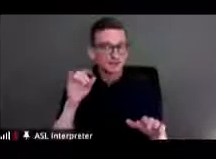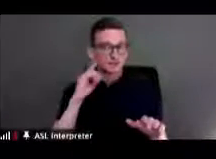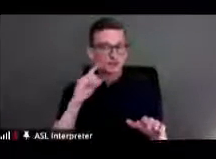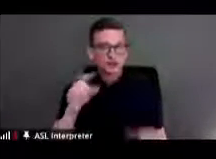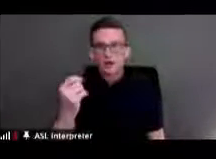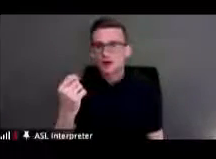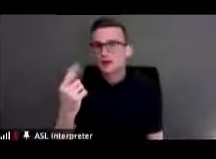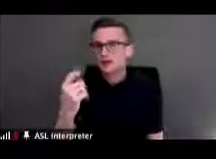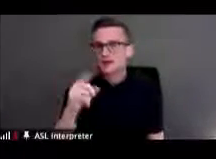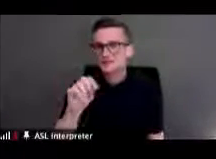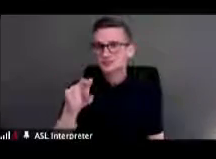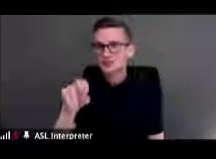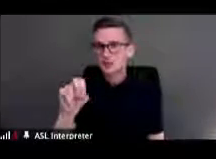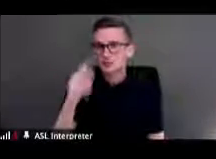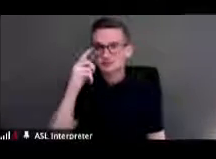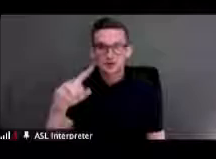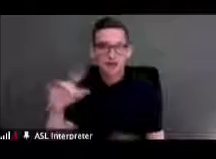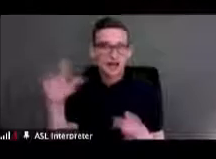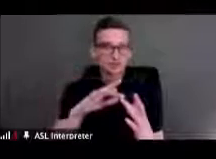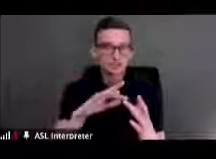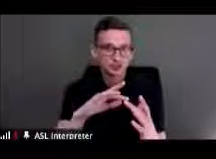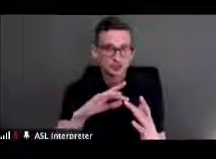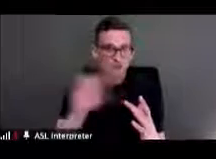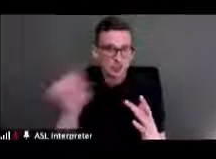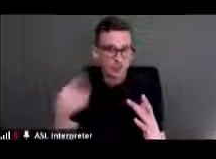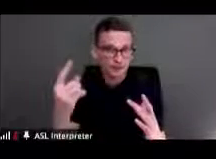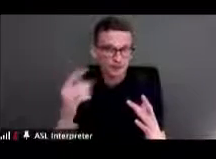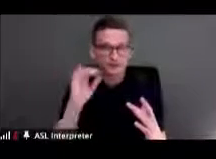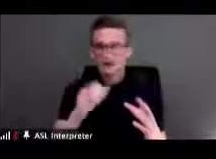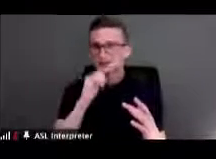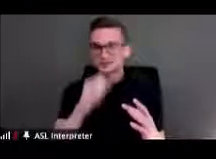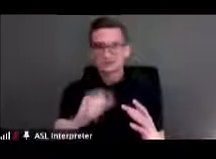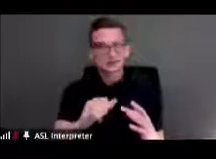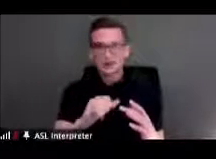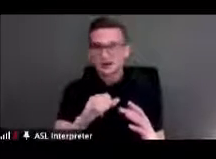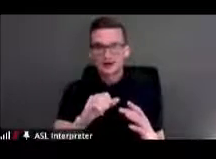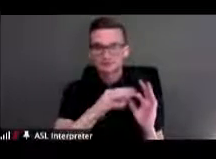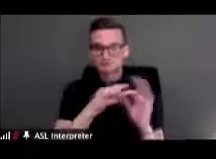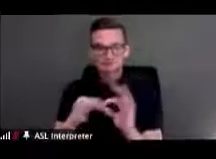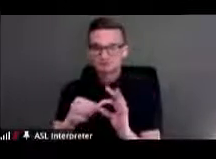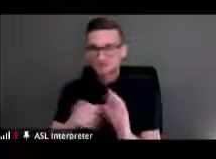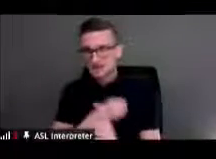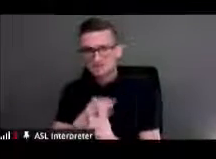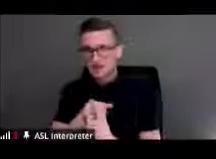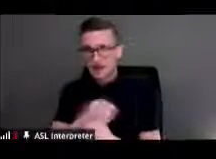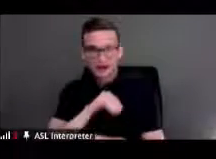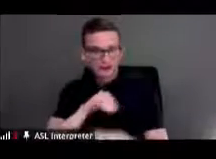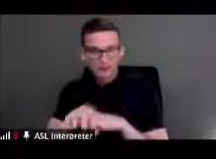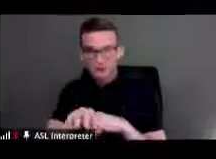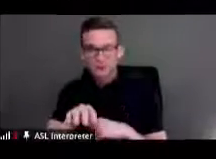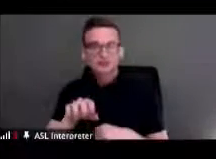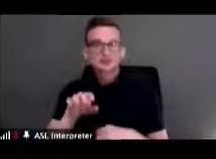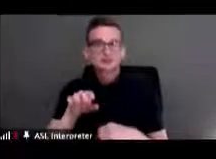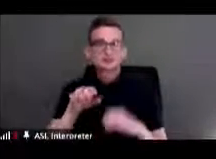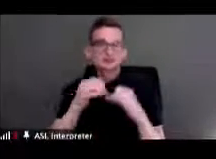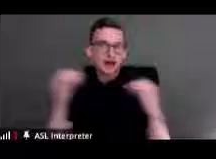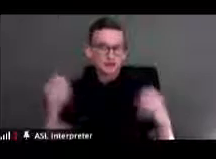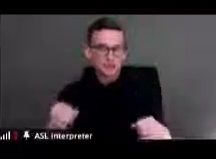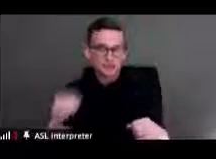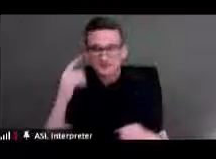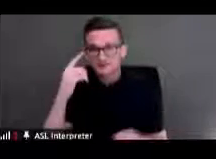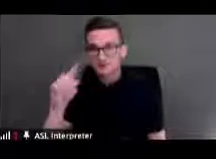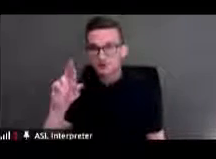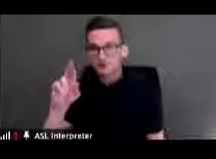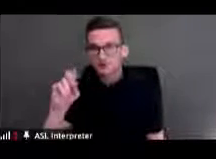no way is related to or reflective of redistricting lines or boundaries. The commission created the zones to